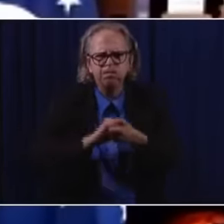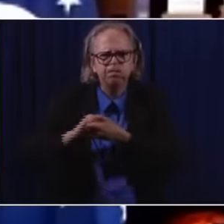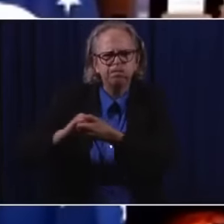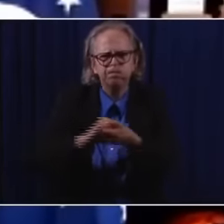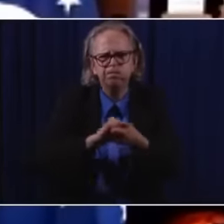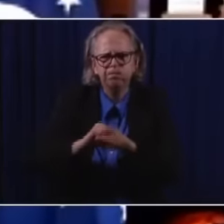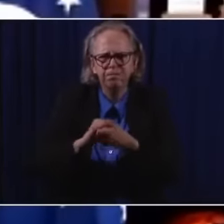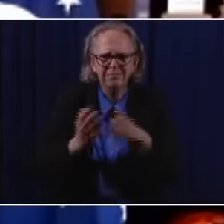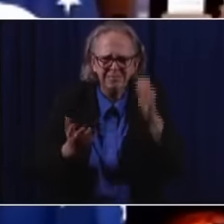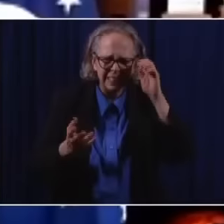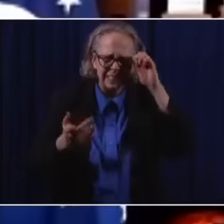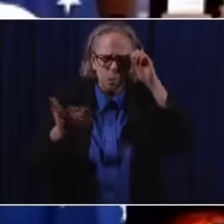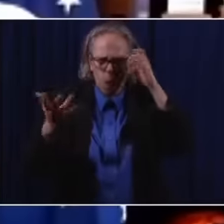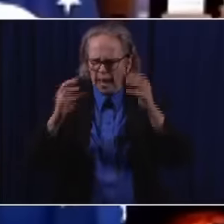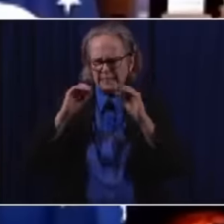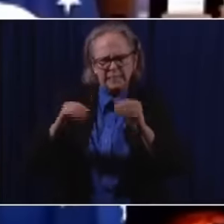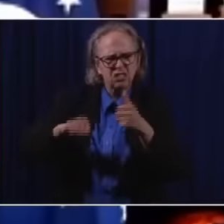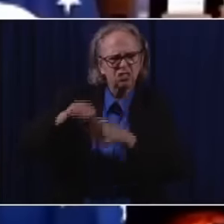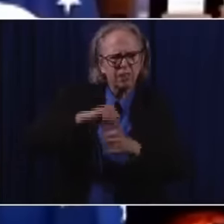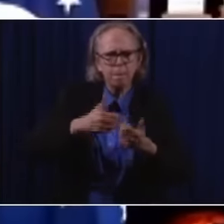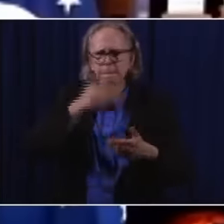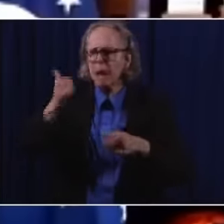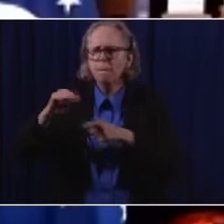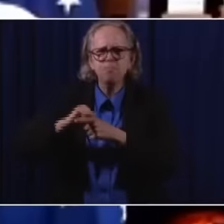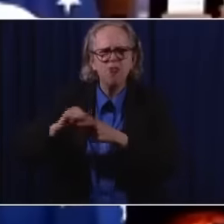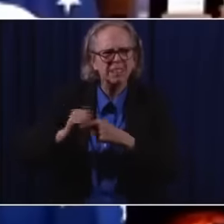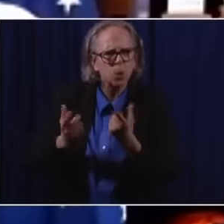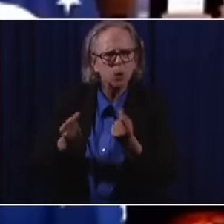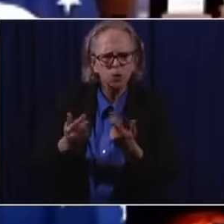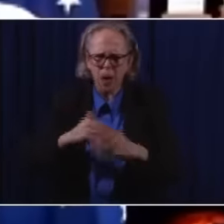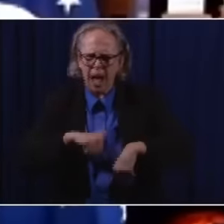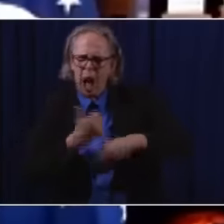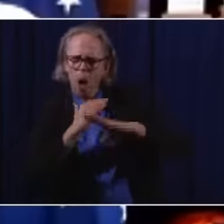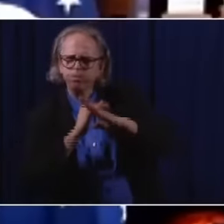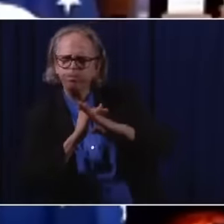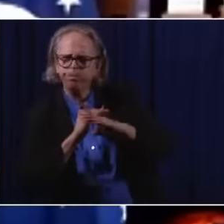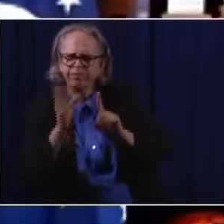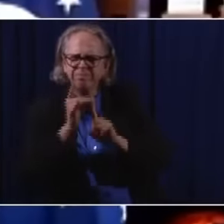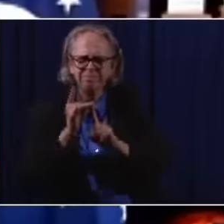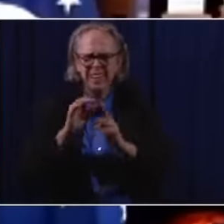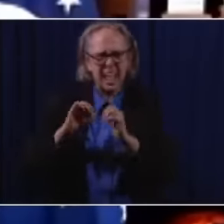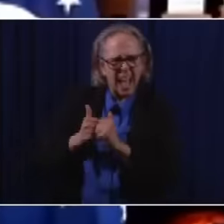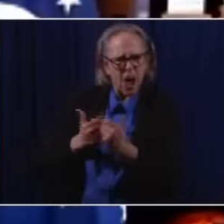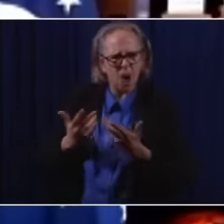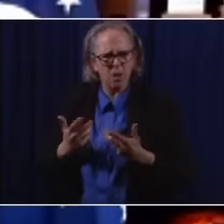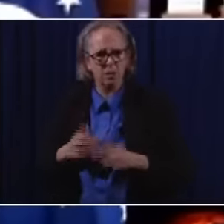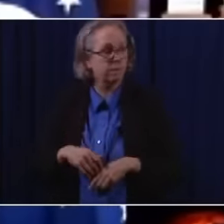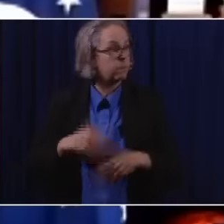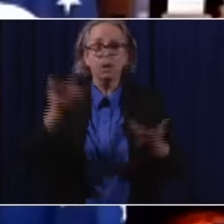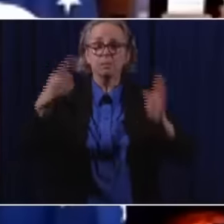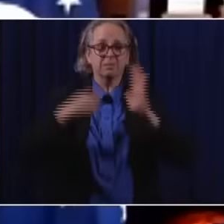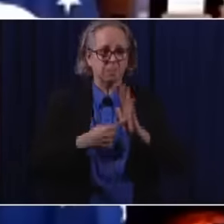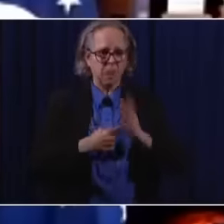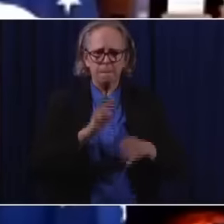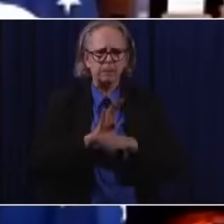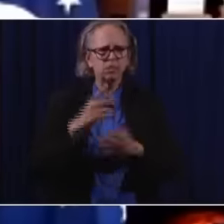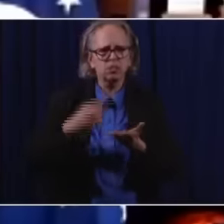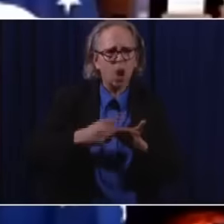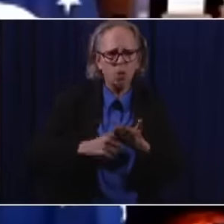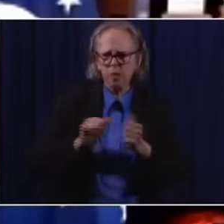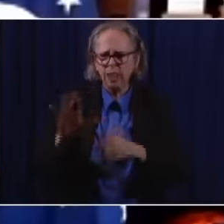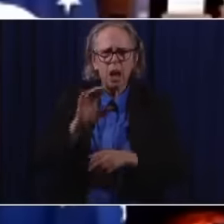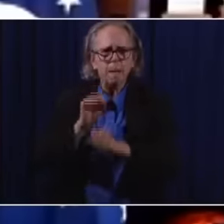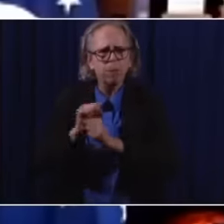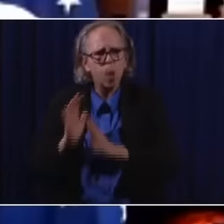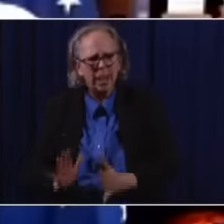practices, talking about, for example, if you're a business, how to talk with your employees about after work and in their personal lives, and how they